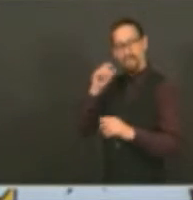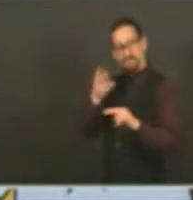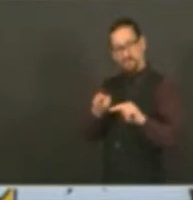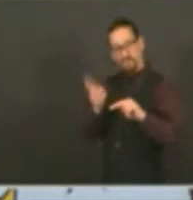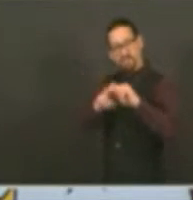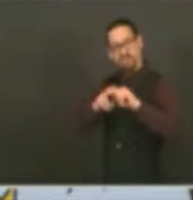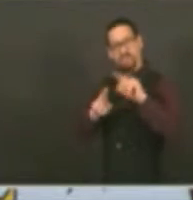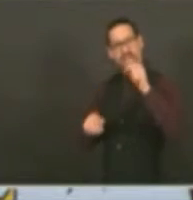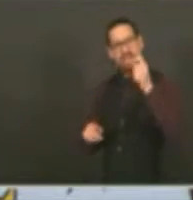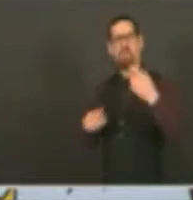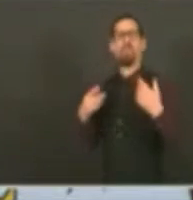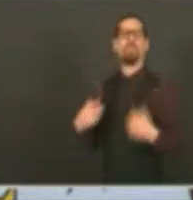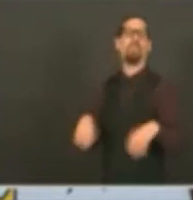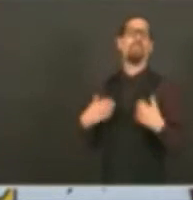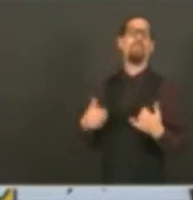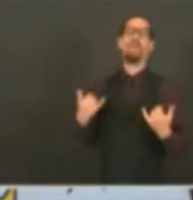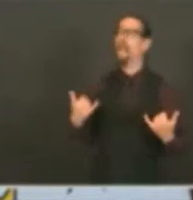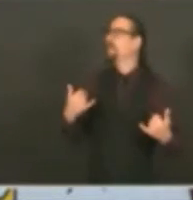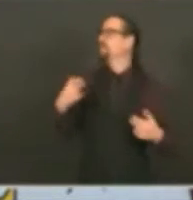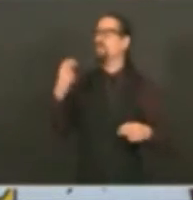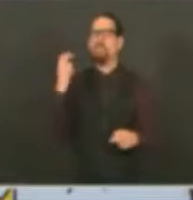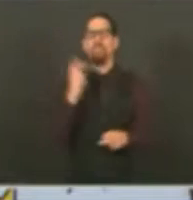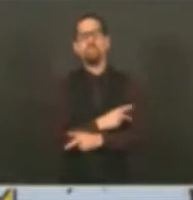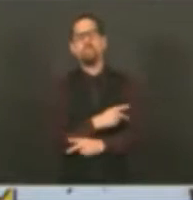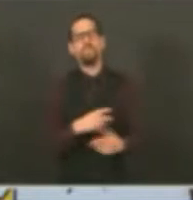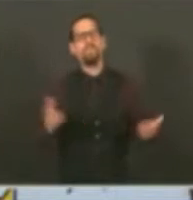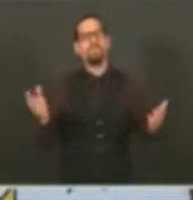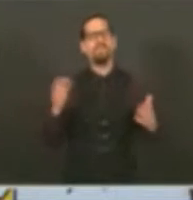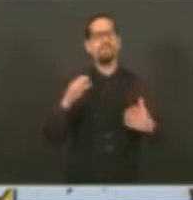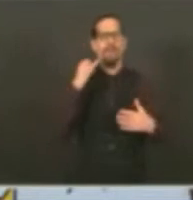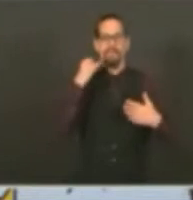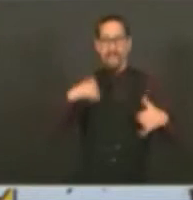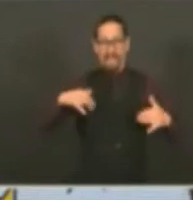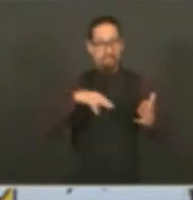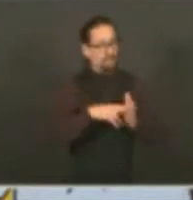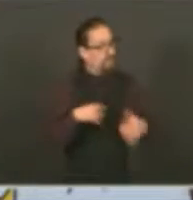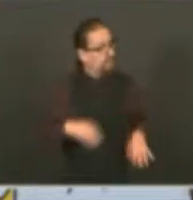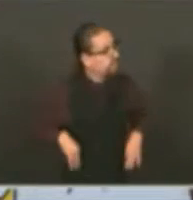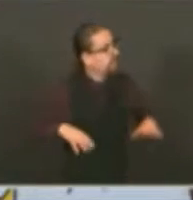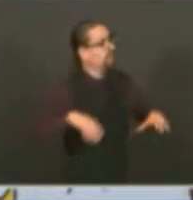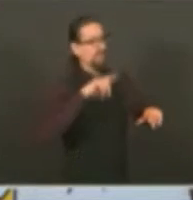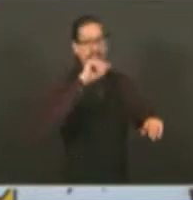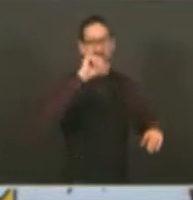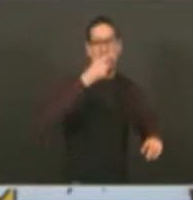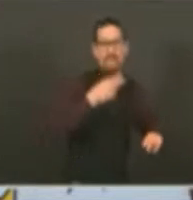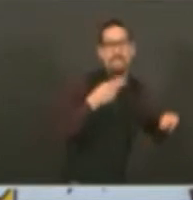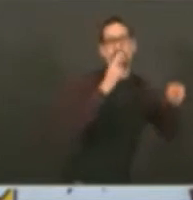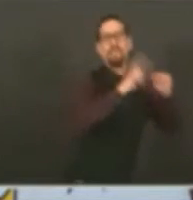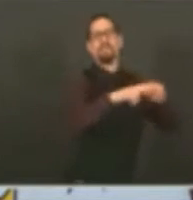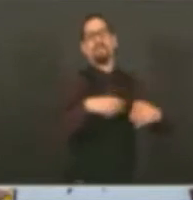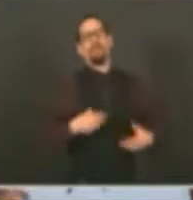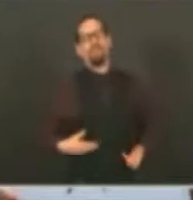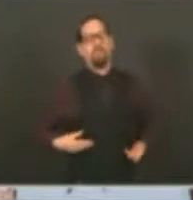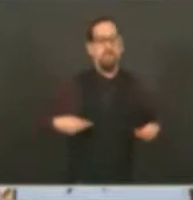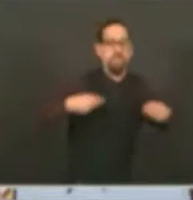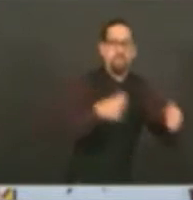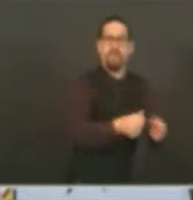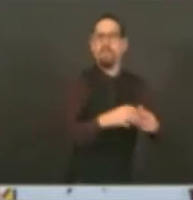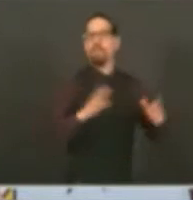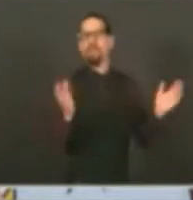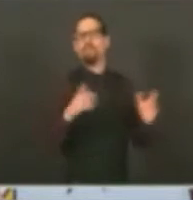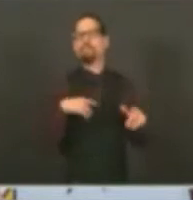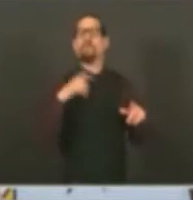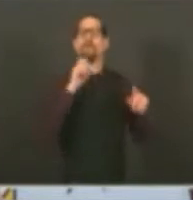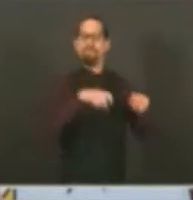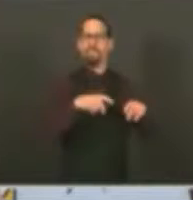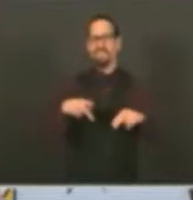Rhode Islanders. And so we're not going to do that. And we're going to cut accordingly in order to make that possible. But we also need to invest